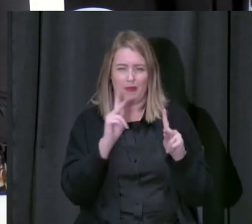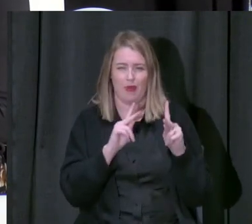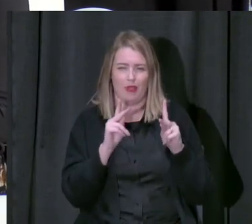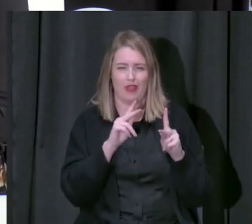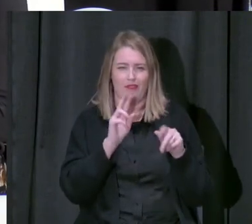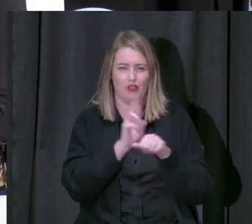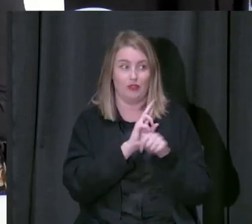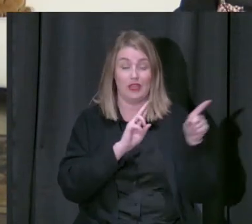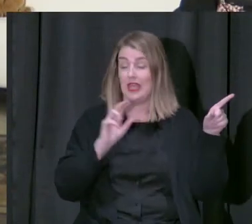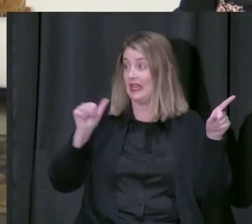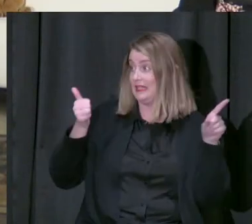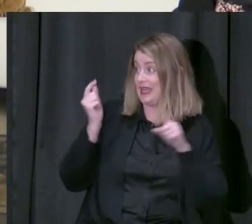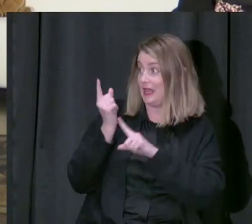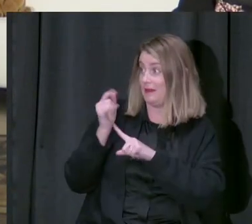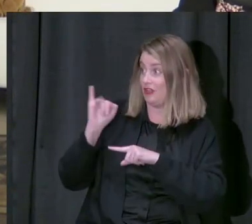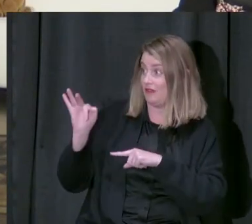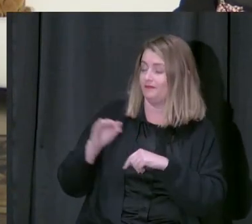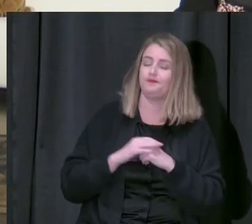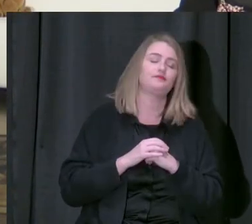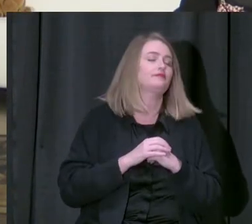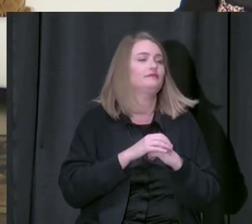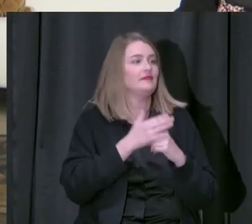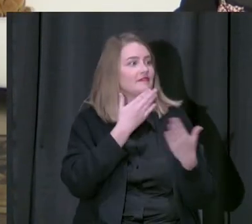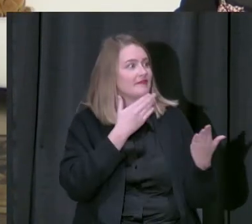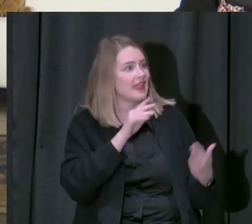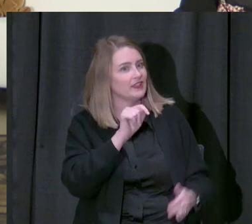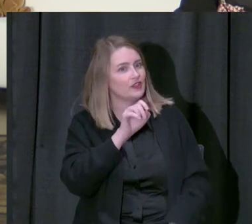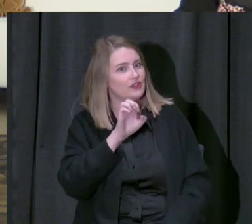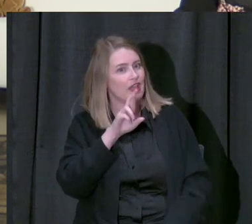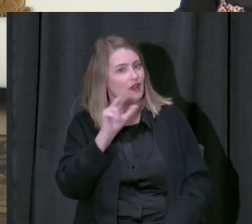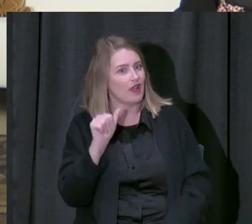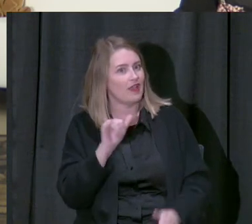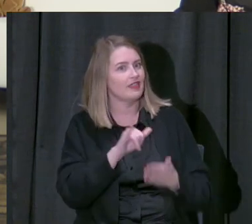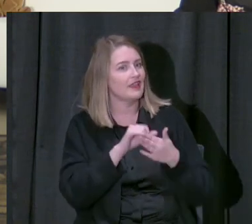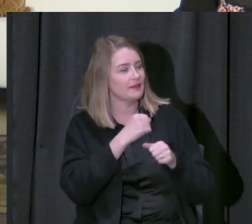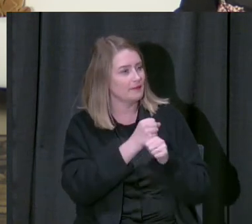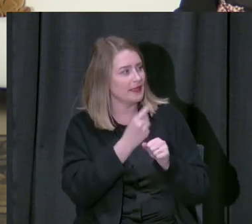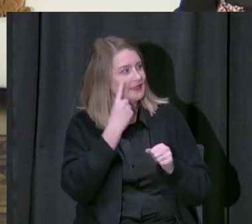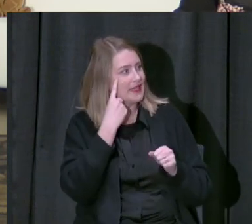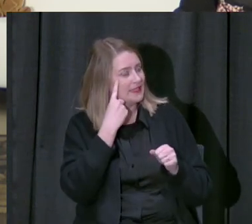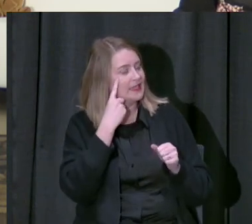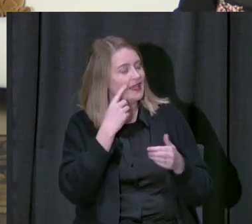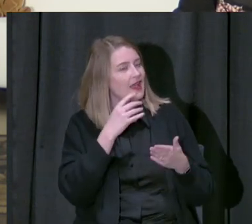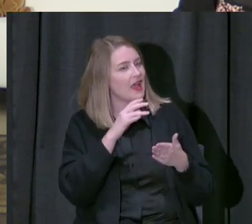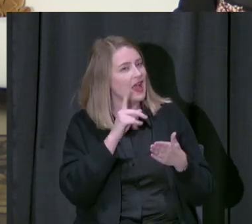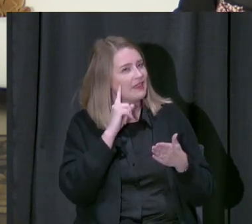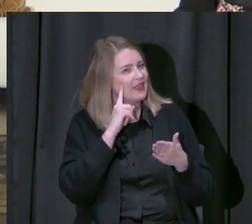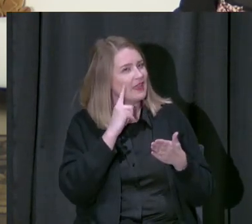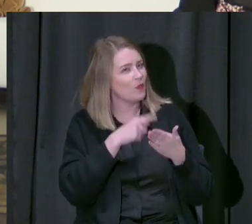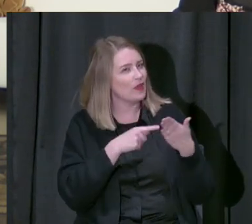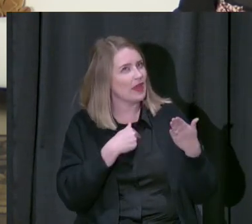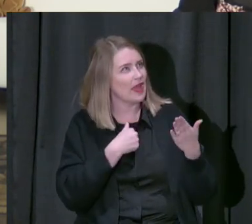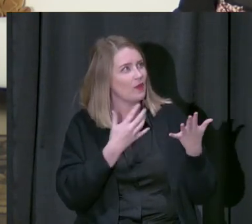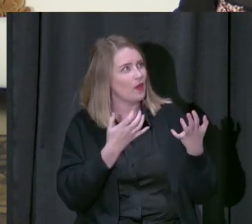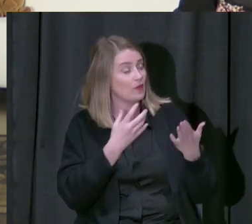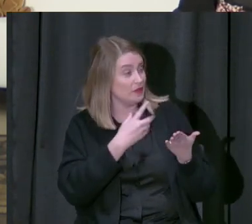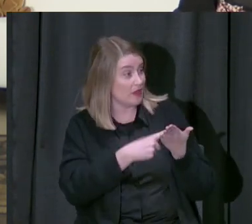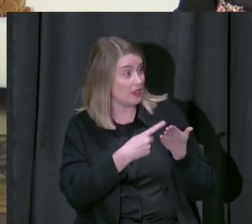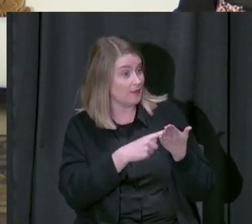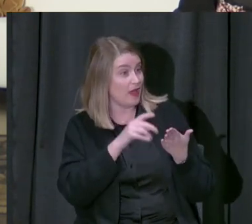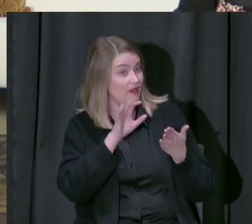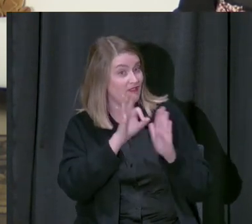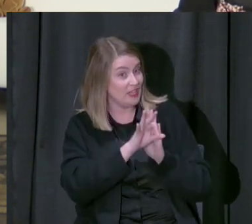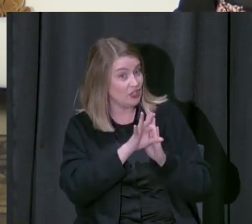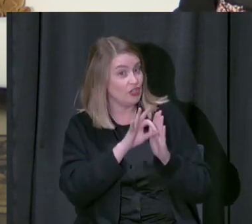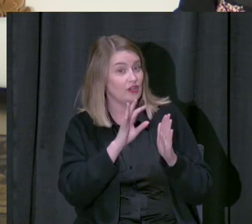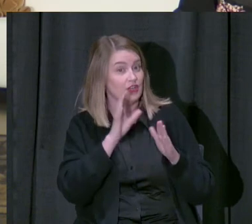makes sense. Thanks, Tara. That is that does make sense. And I think, you know, what I want to, we talked about features, we talked